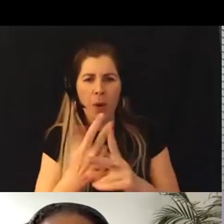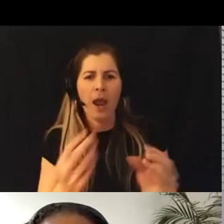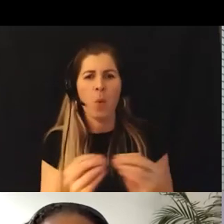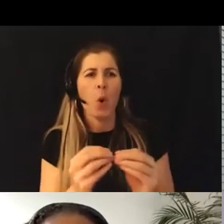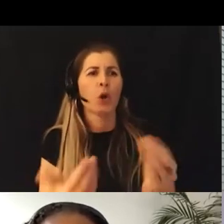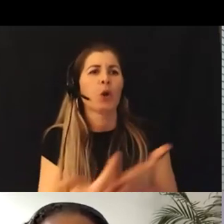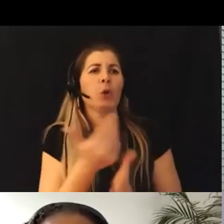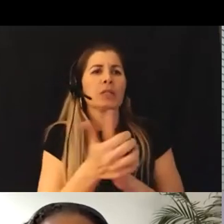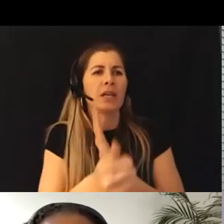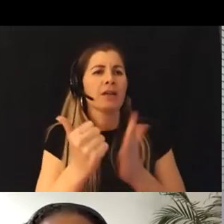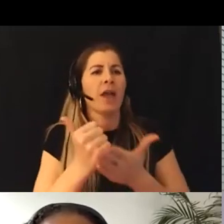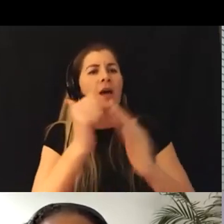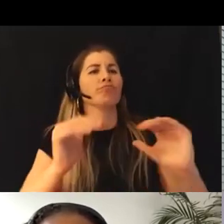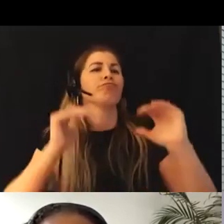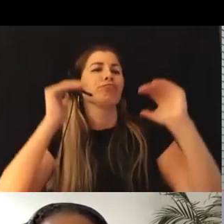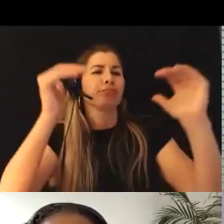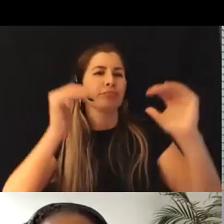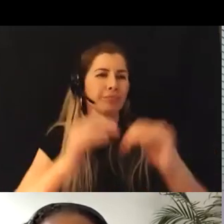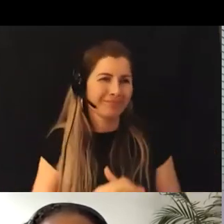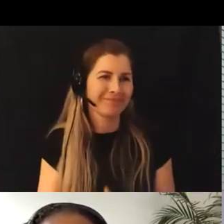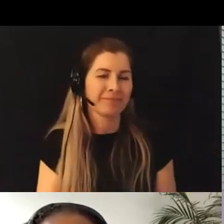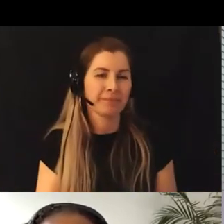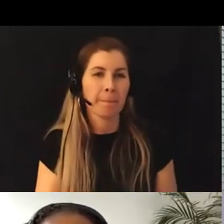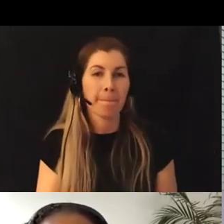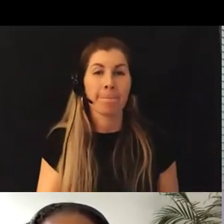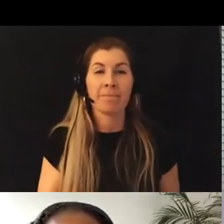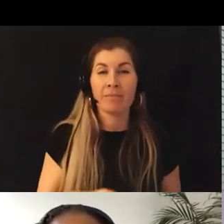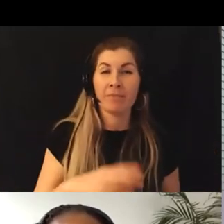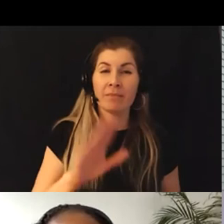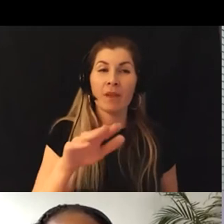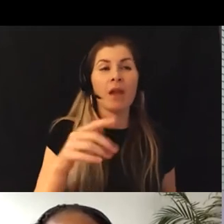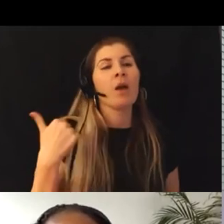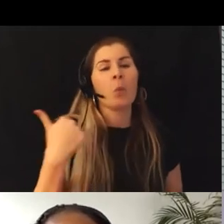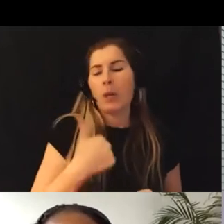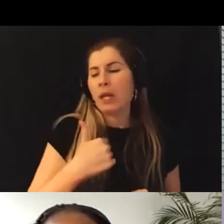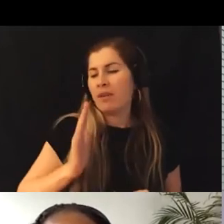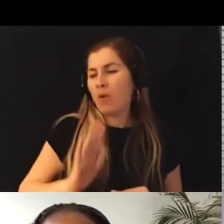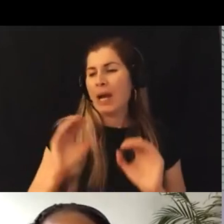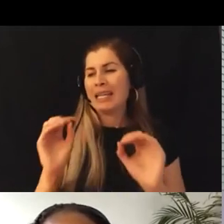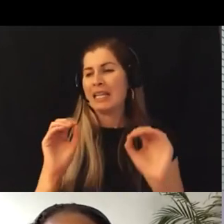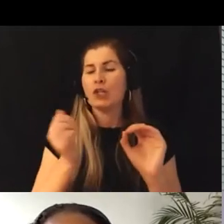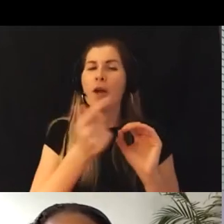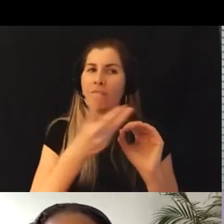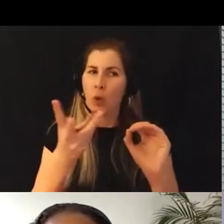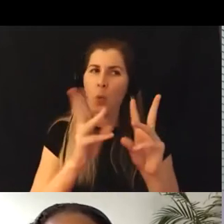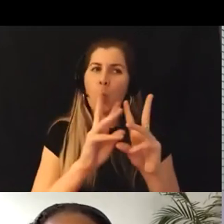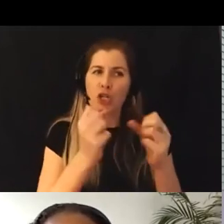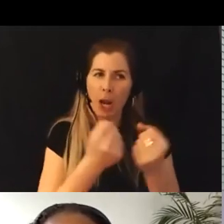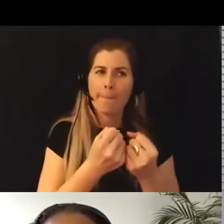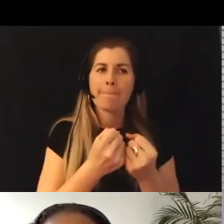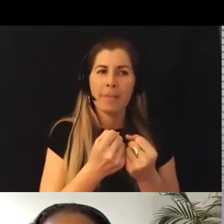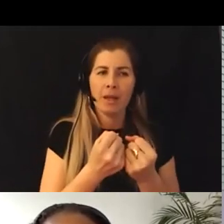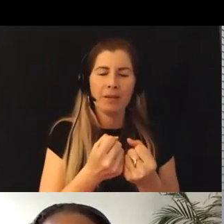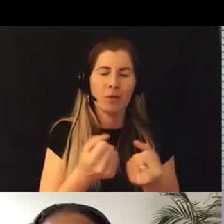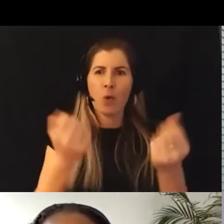the upliftment of our whole field. We have taught a couple of workshops on that, which I was trying to find, but alas, there's too many things